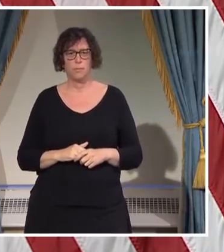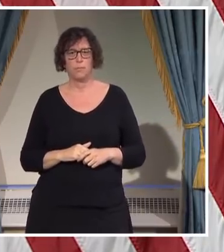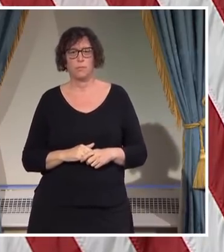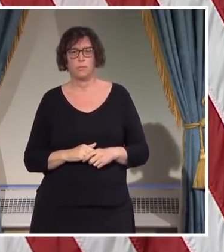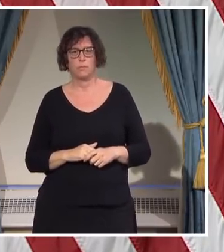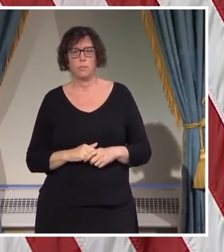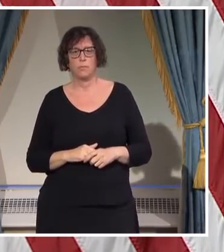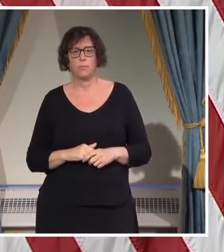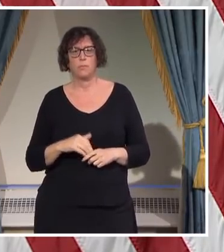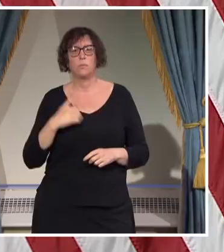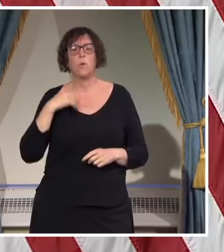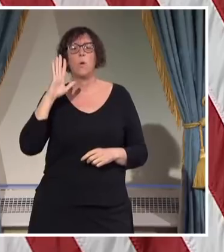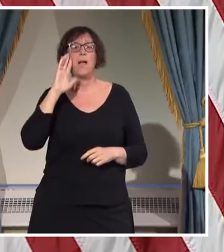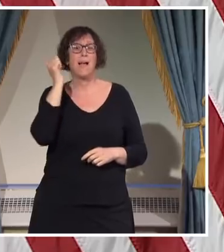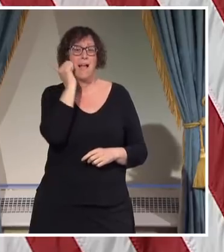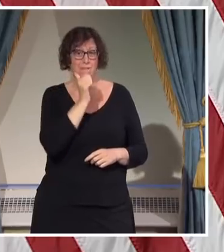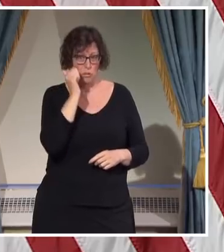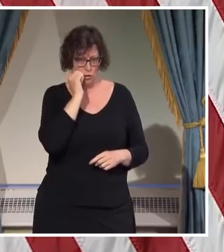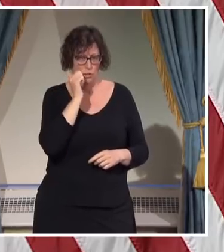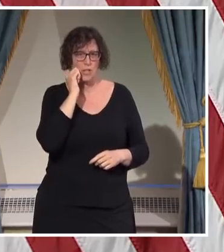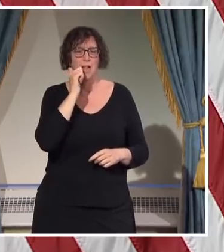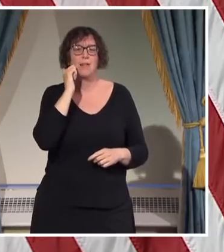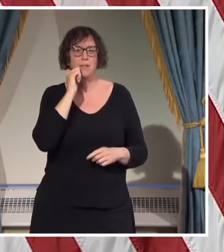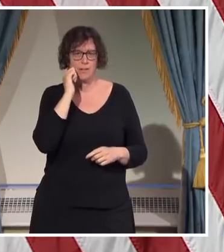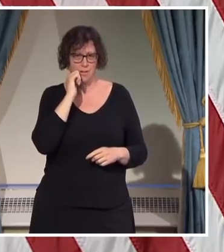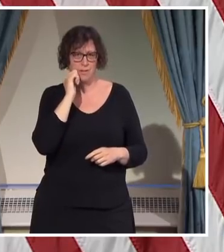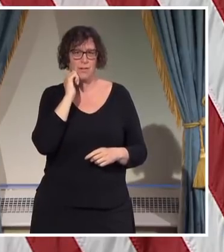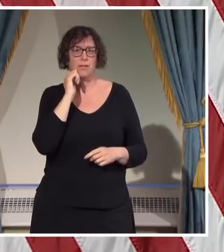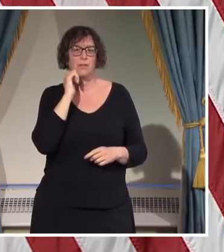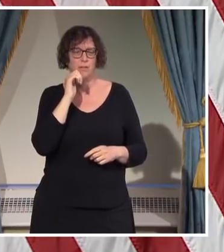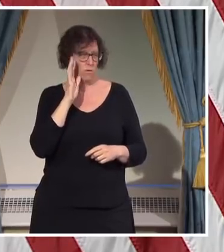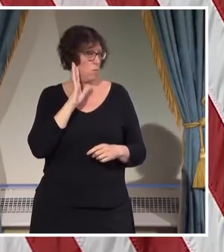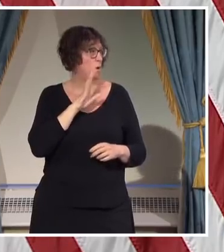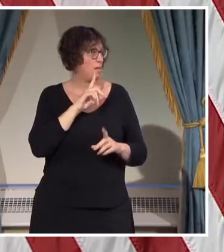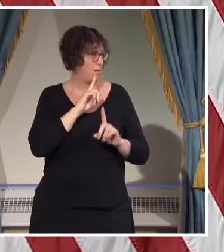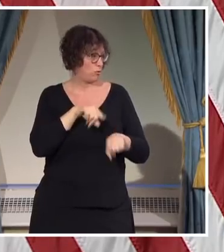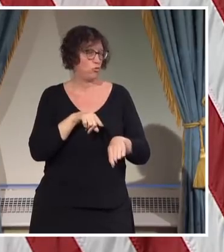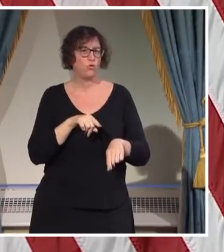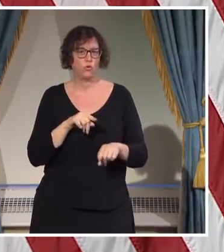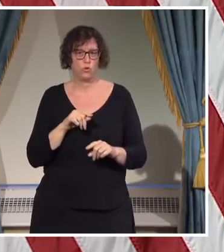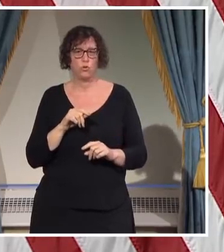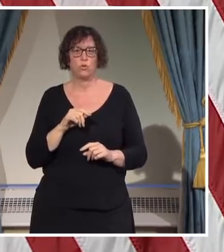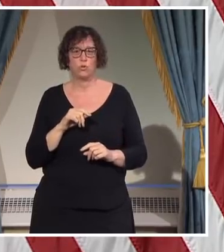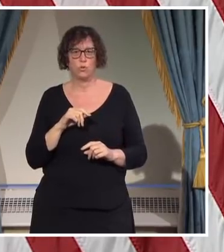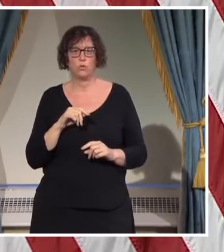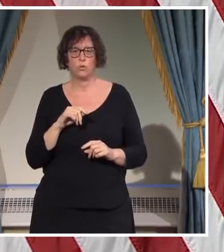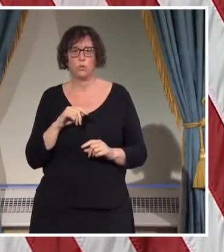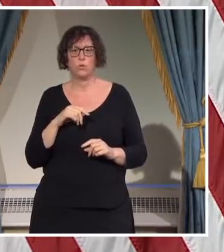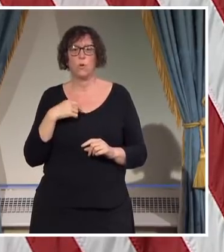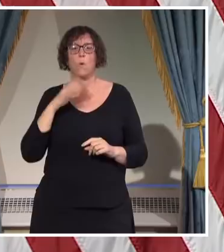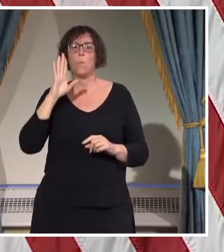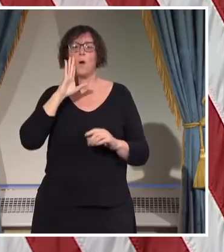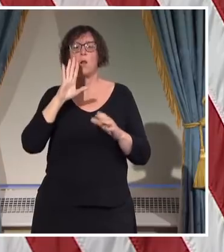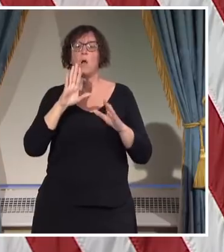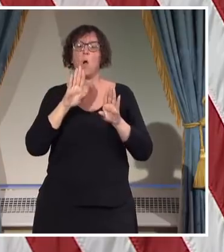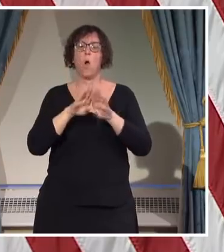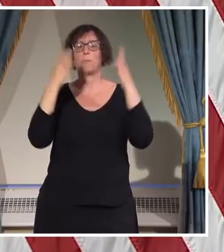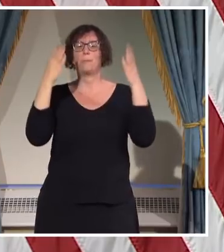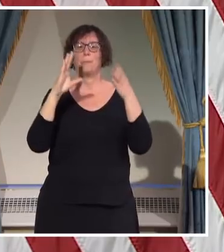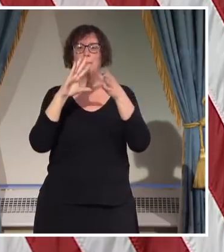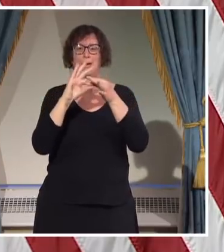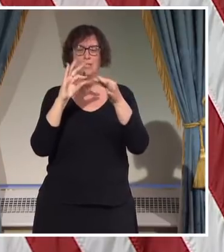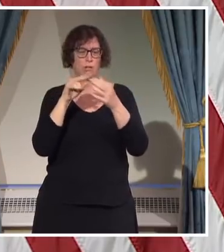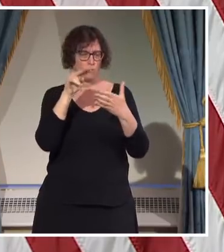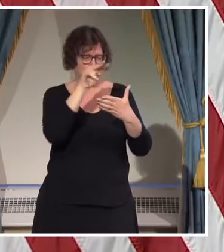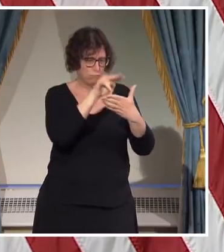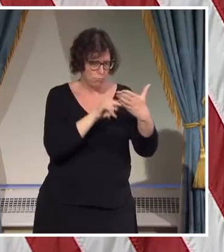daily feature. I'll give some opening statement, but then I'll quickly go to talking about questions I've received